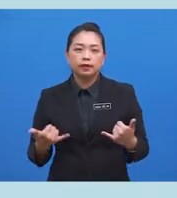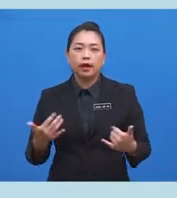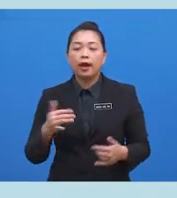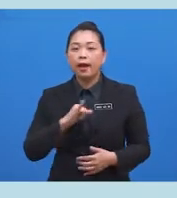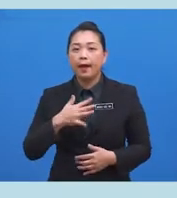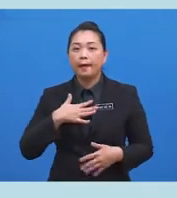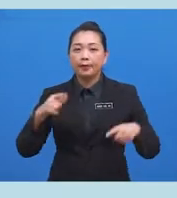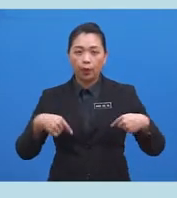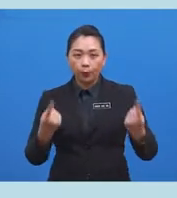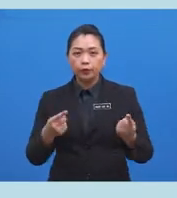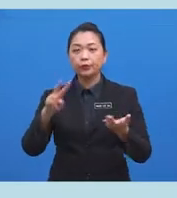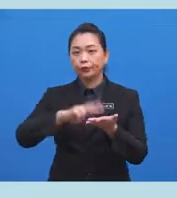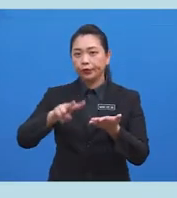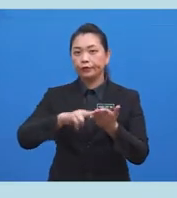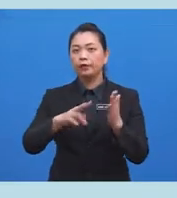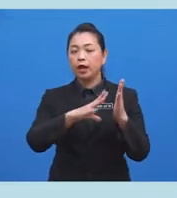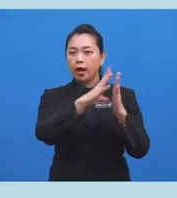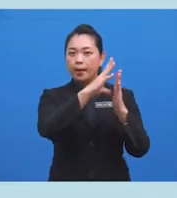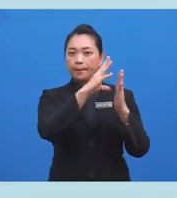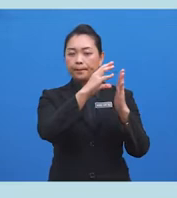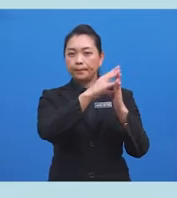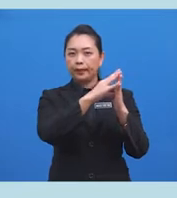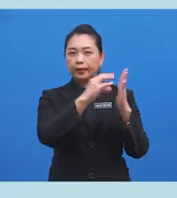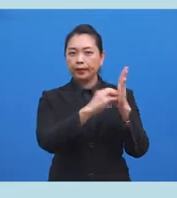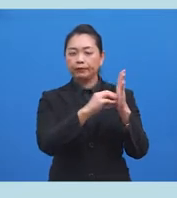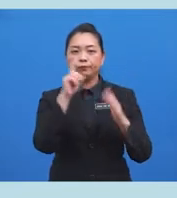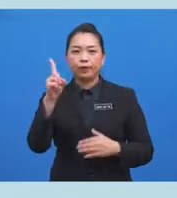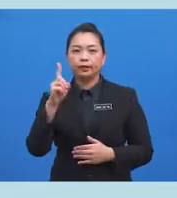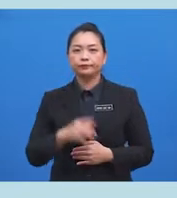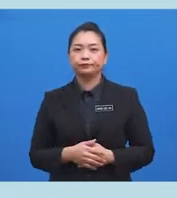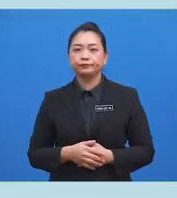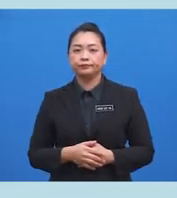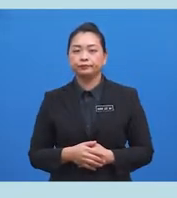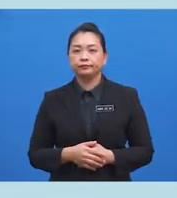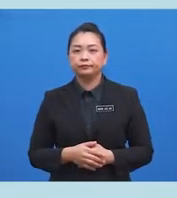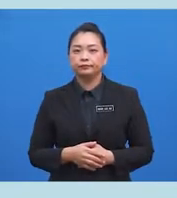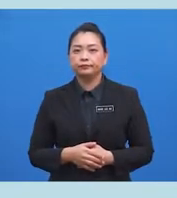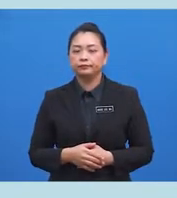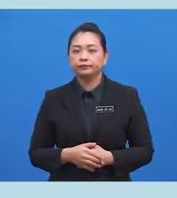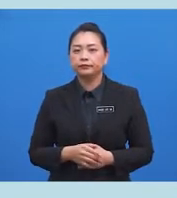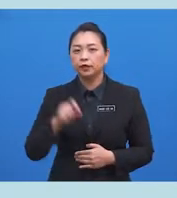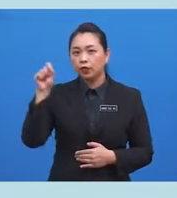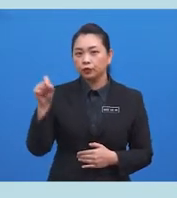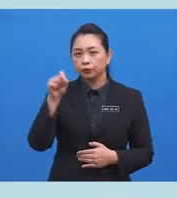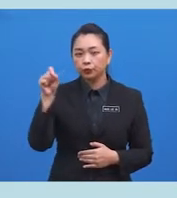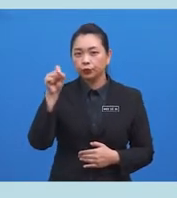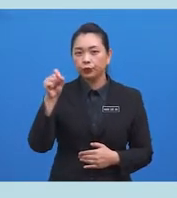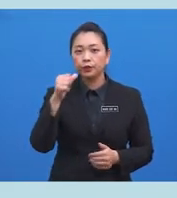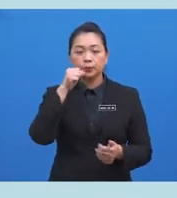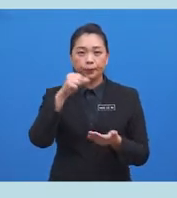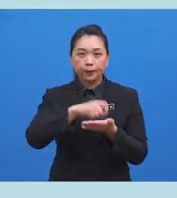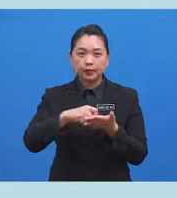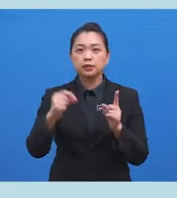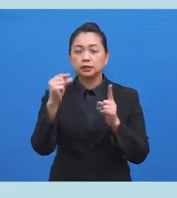Now I'm going to read paragraph 1 at a pretty fast pace. As I read, circle or underline in